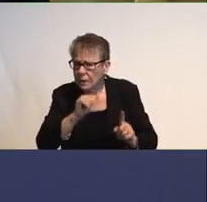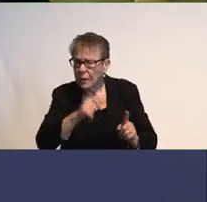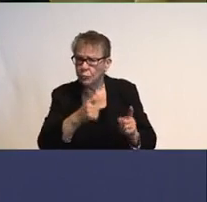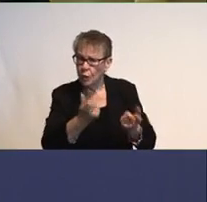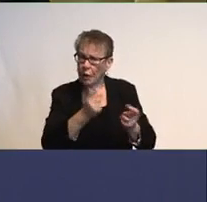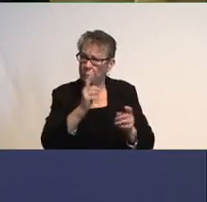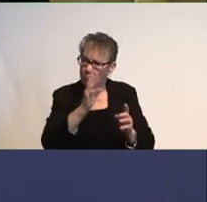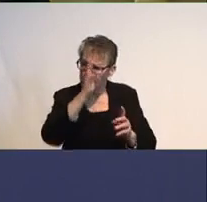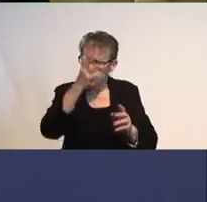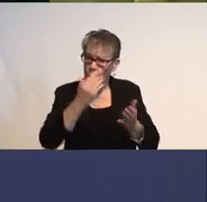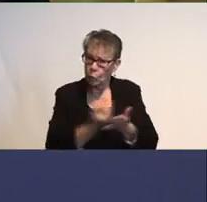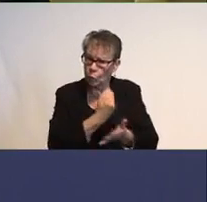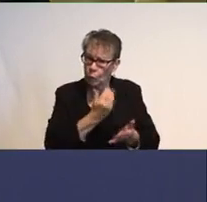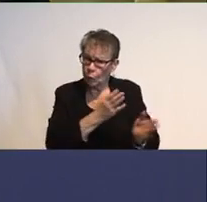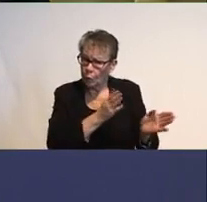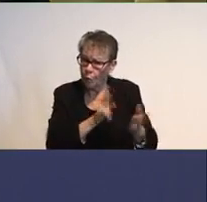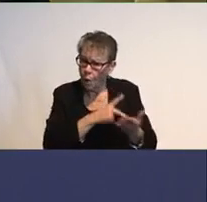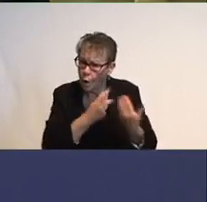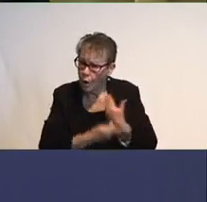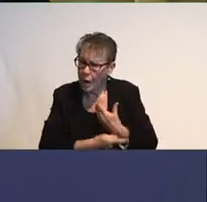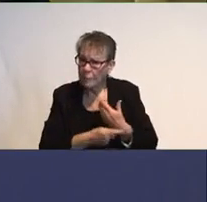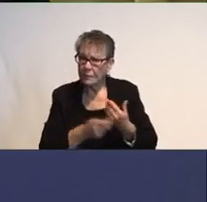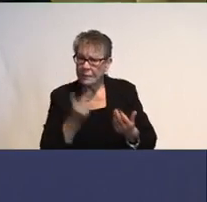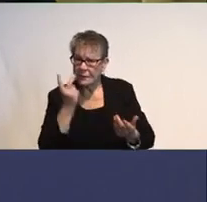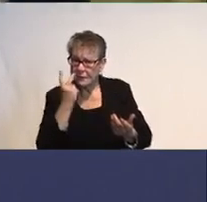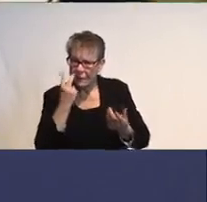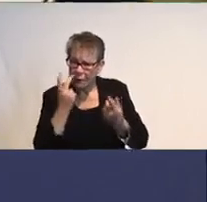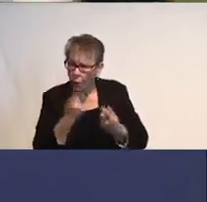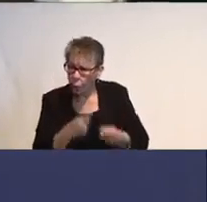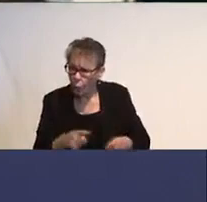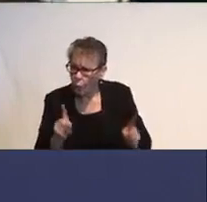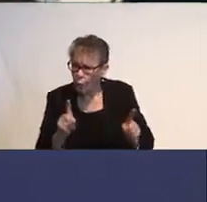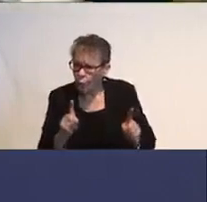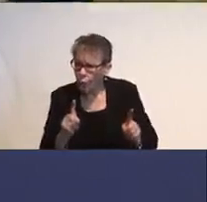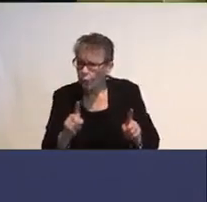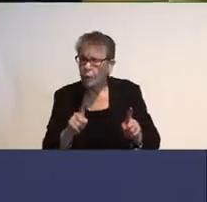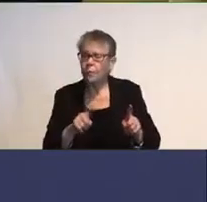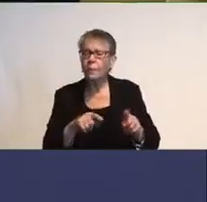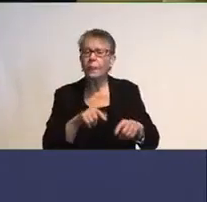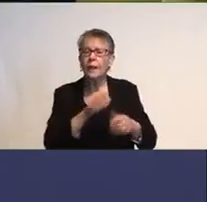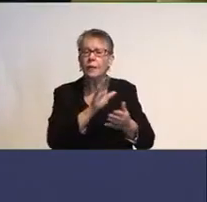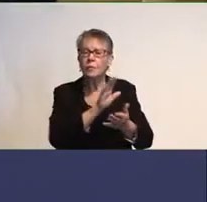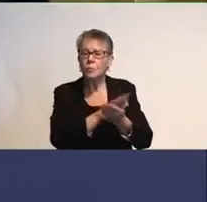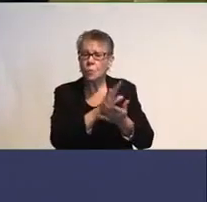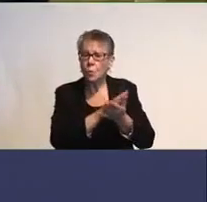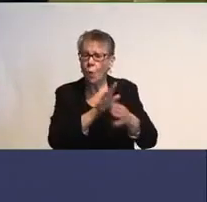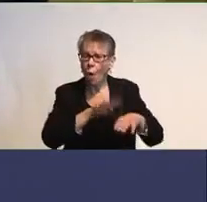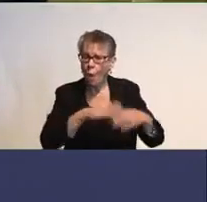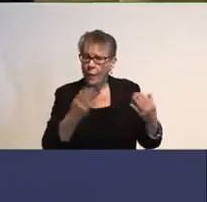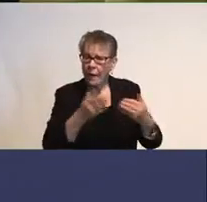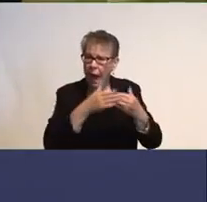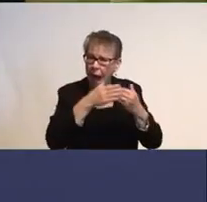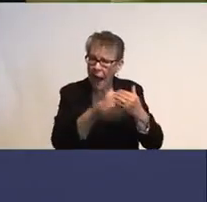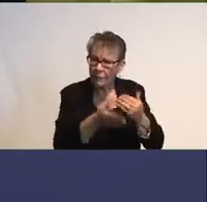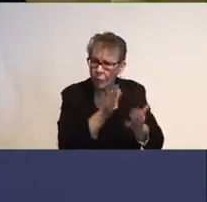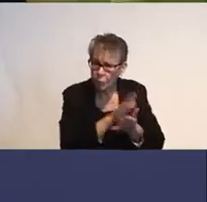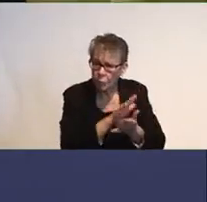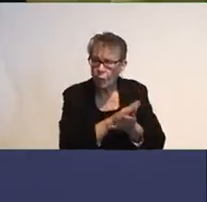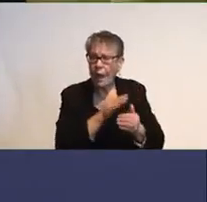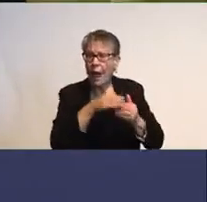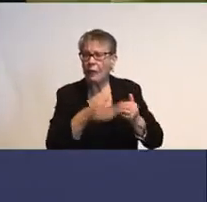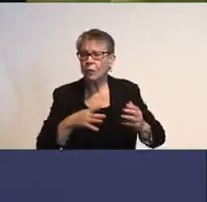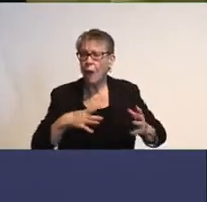for the restart after the holiday break. We were, I think, largely inching toward that